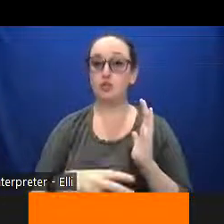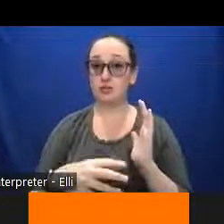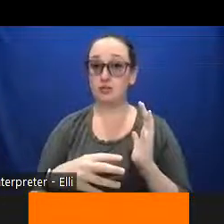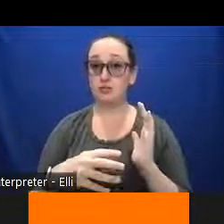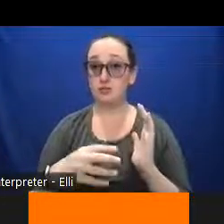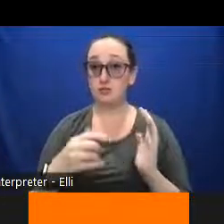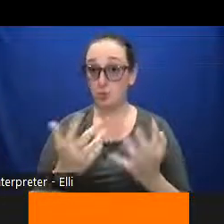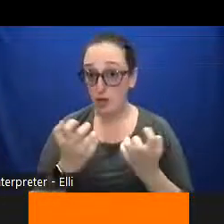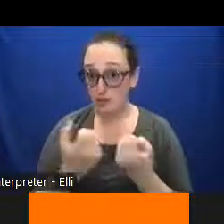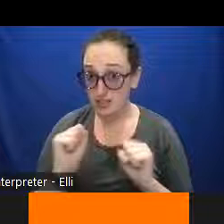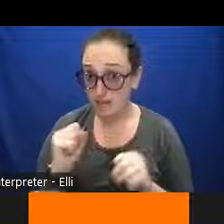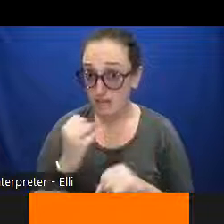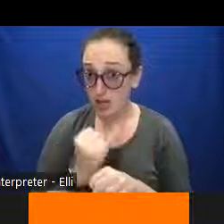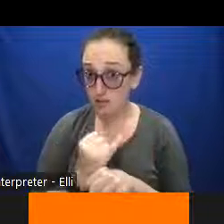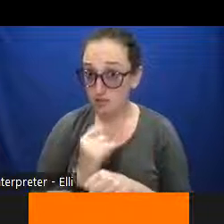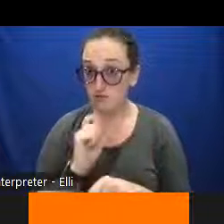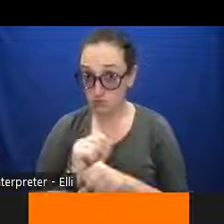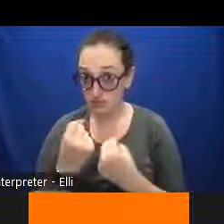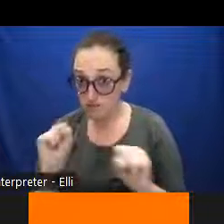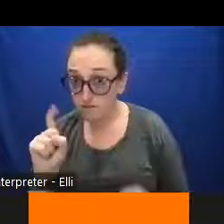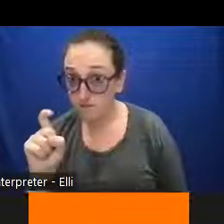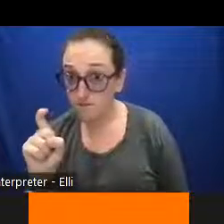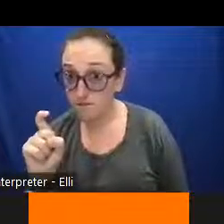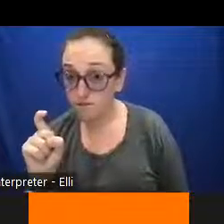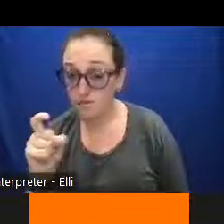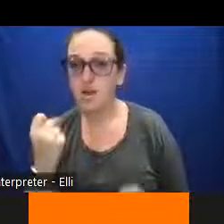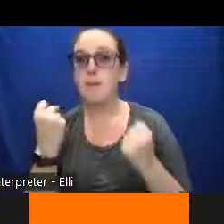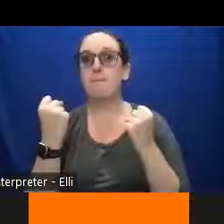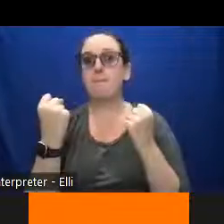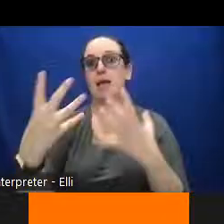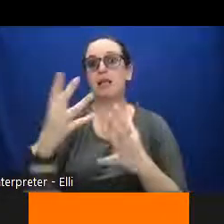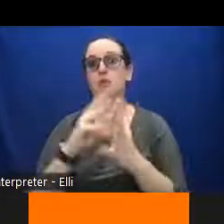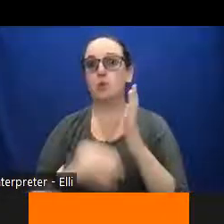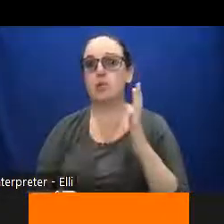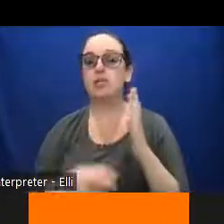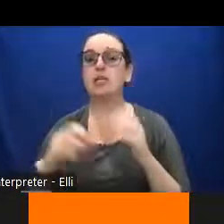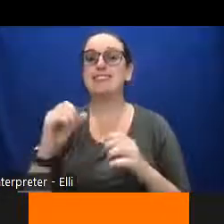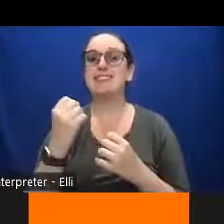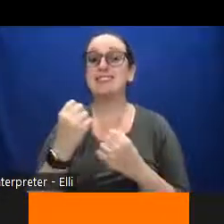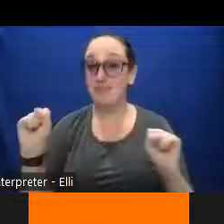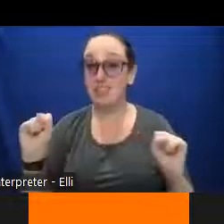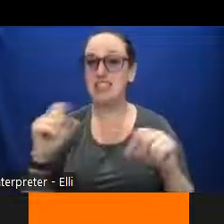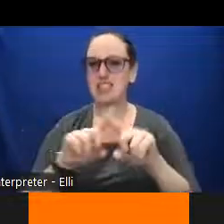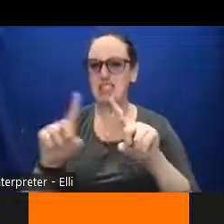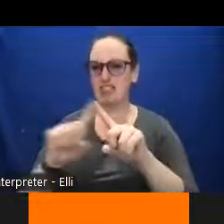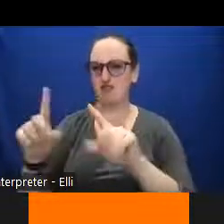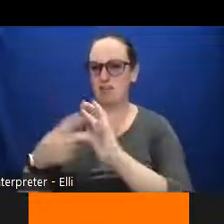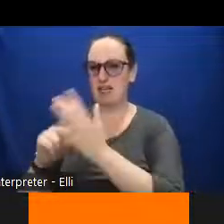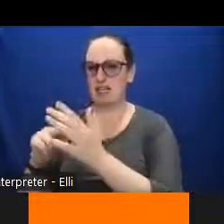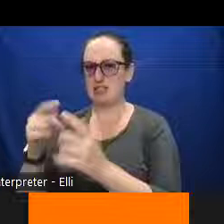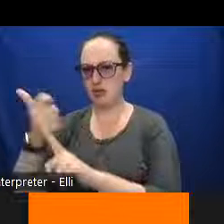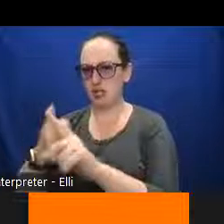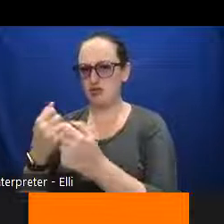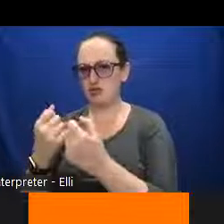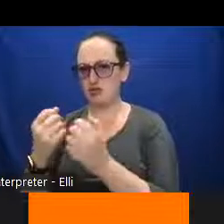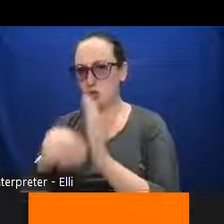campus? For many students, safety means different things, right? So are they safe in their